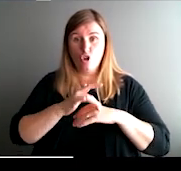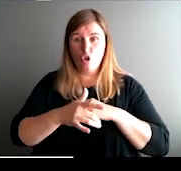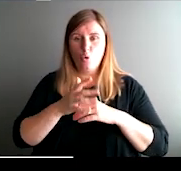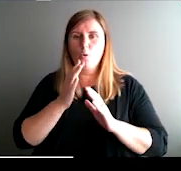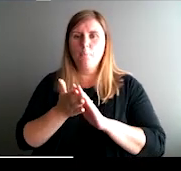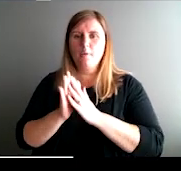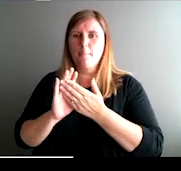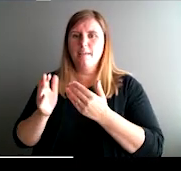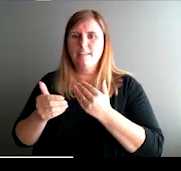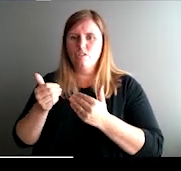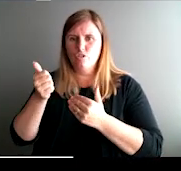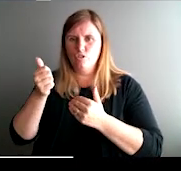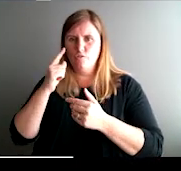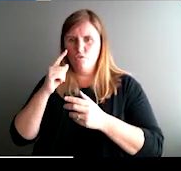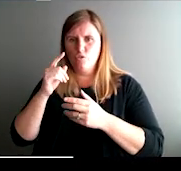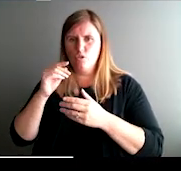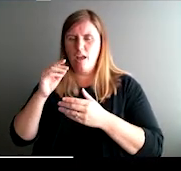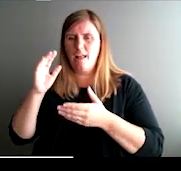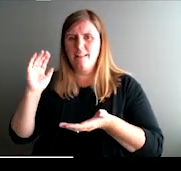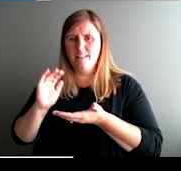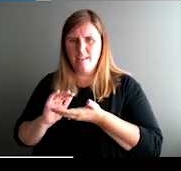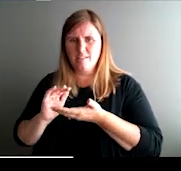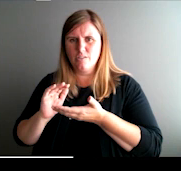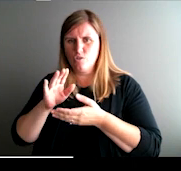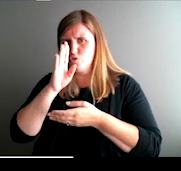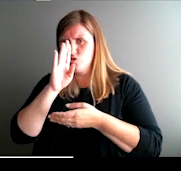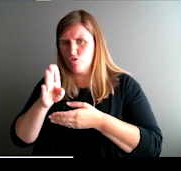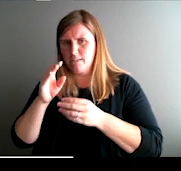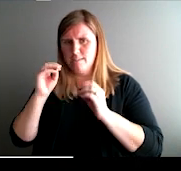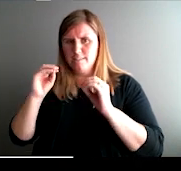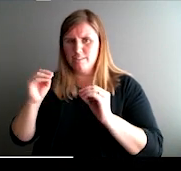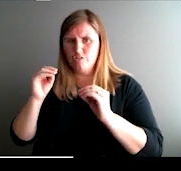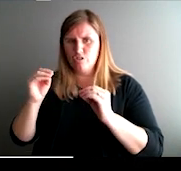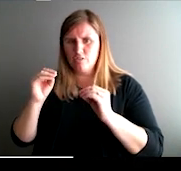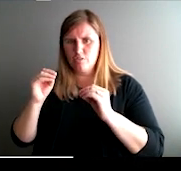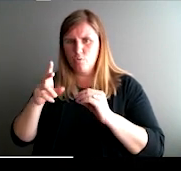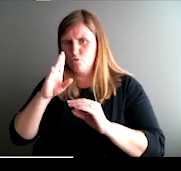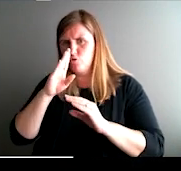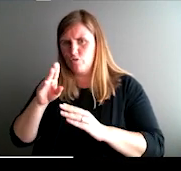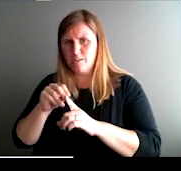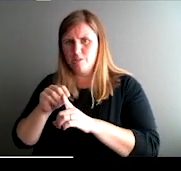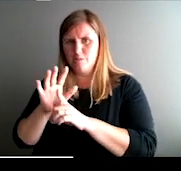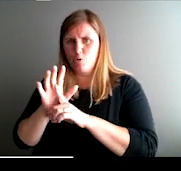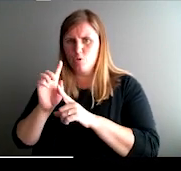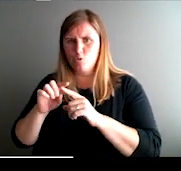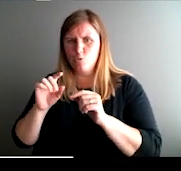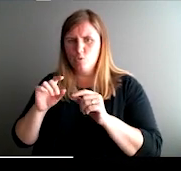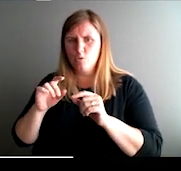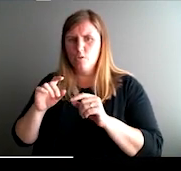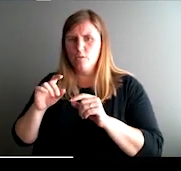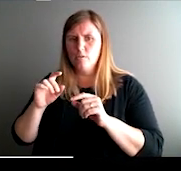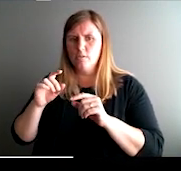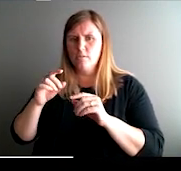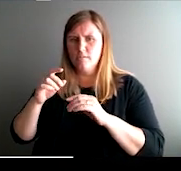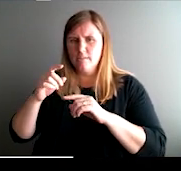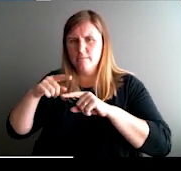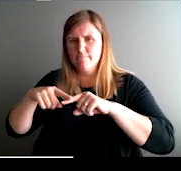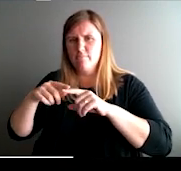lot easier for students and require much less direct teaching or direct exposure to the contingencies of the